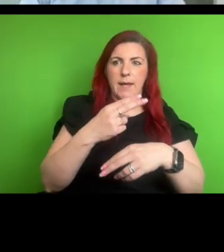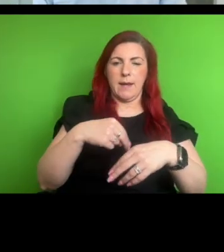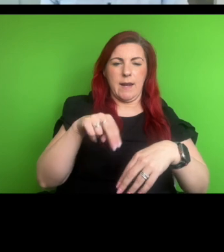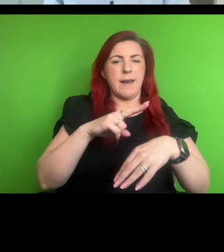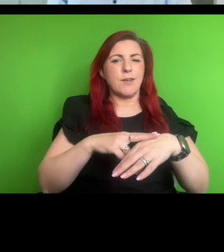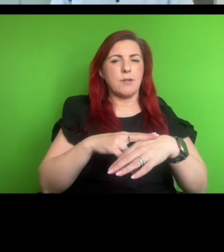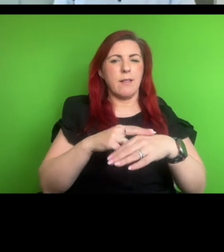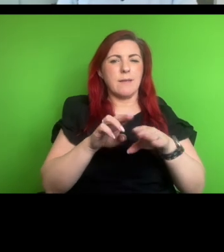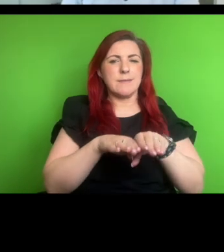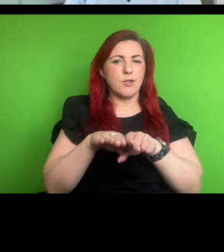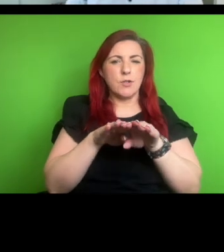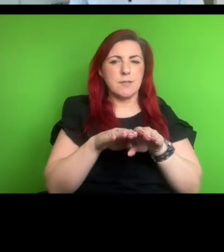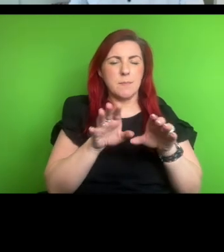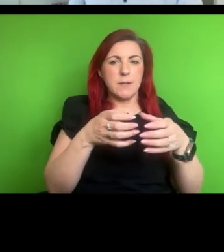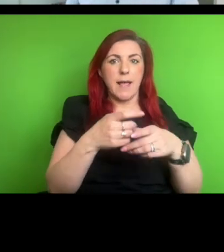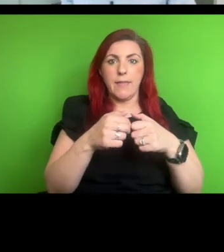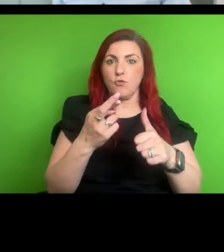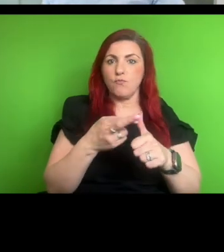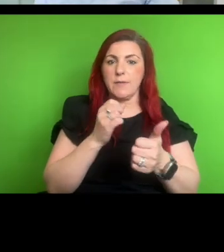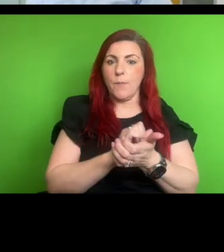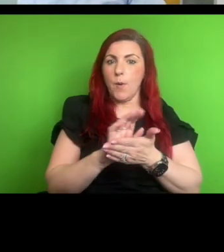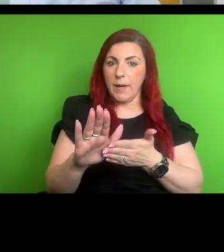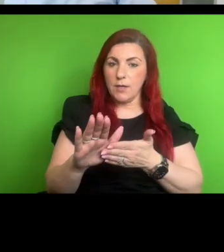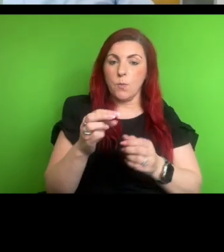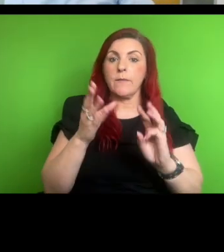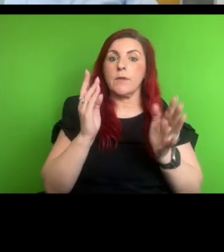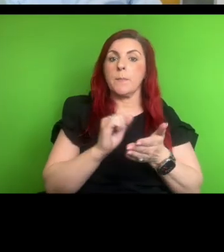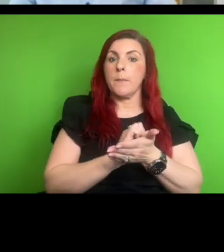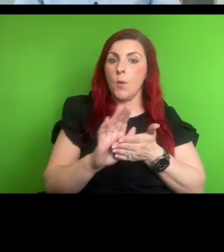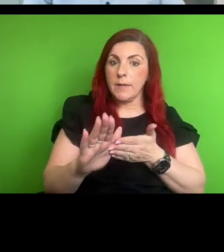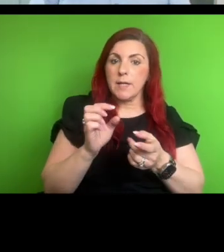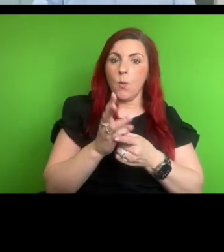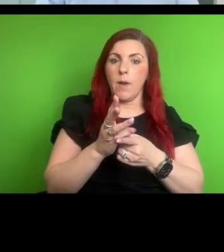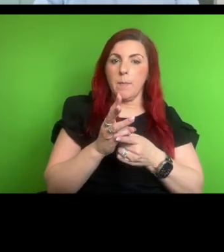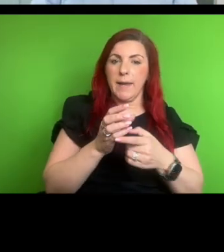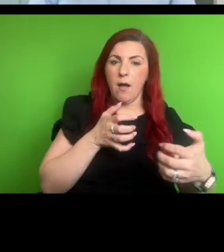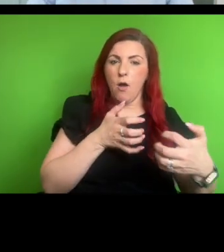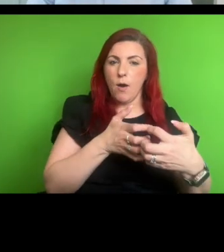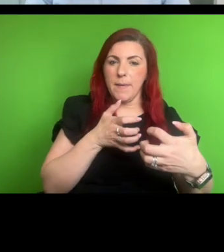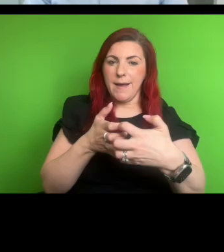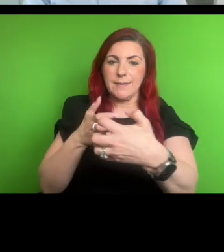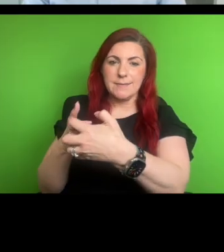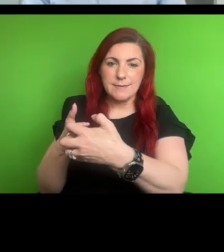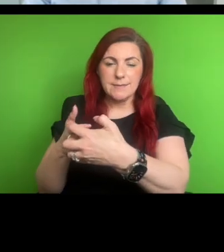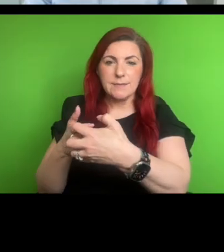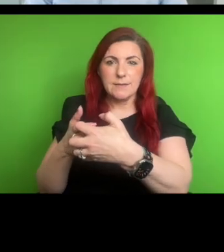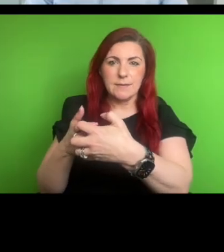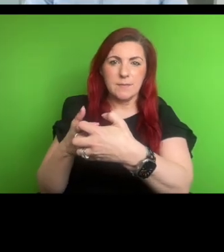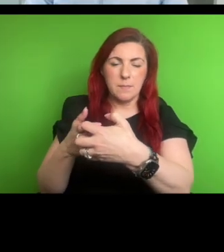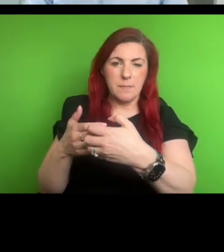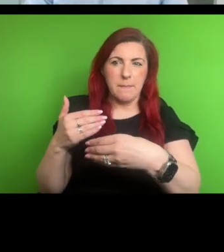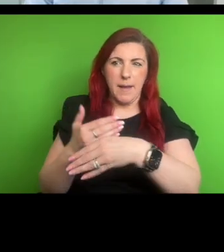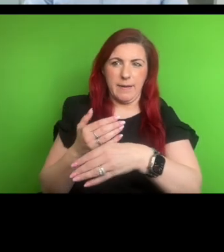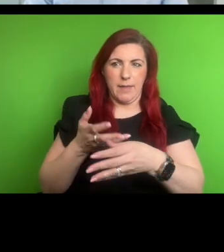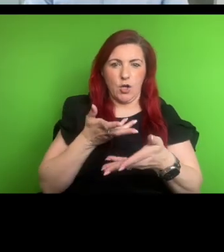publication. Upon publication, then it will be harmonised by the consultants within the EU.